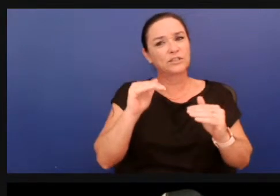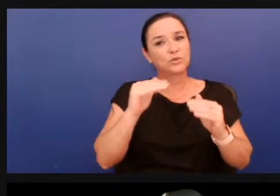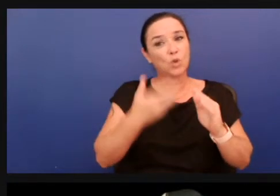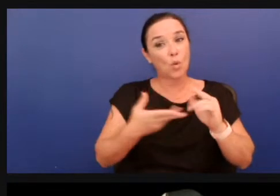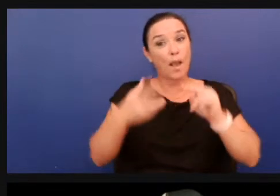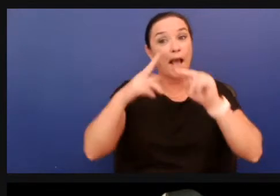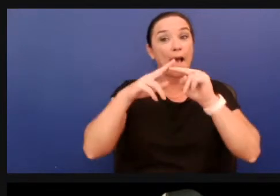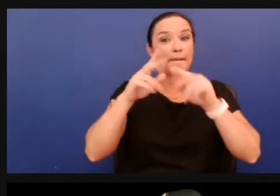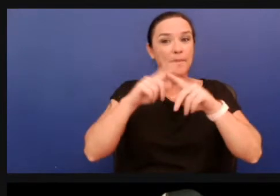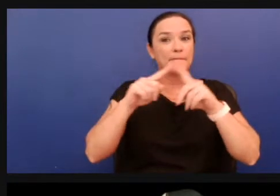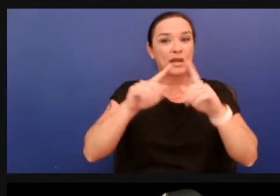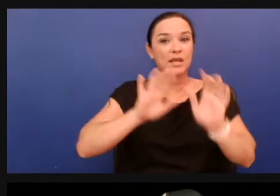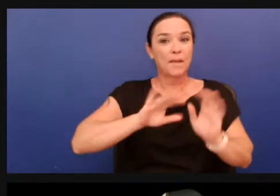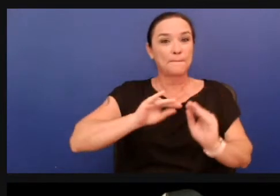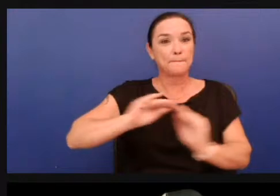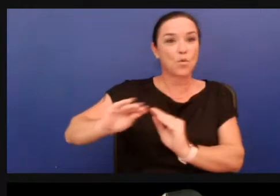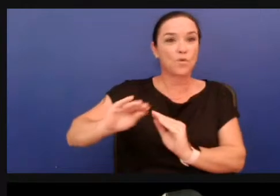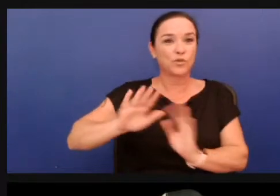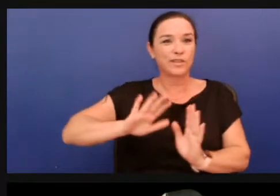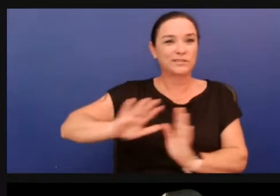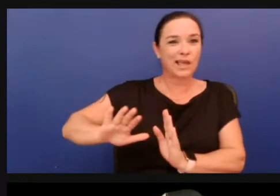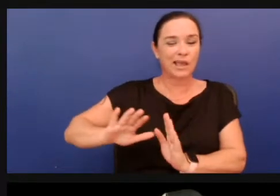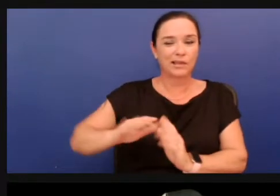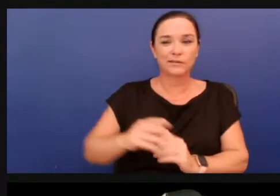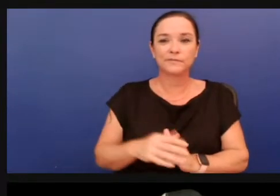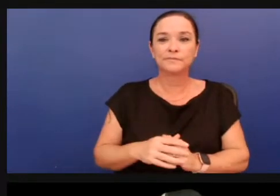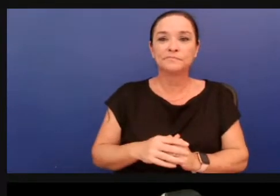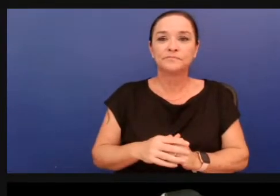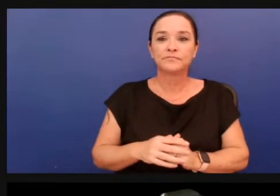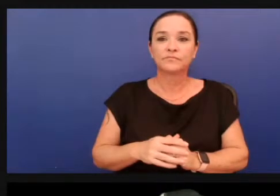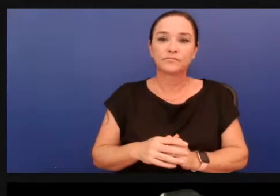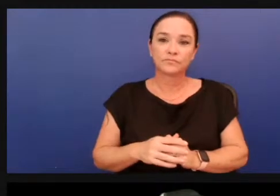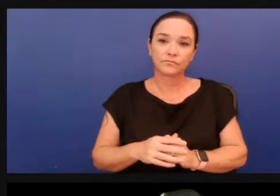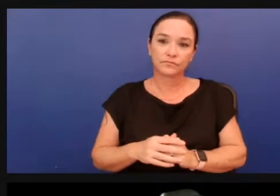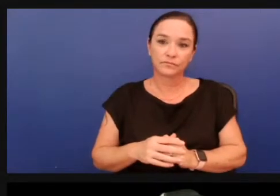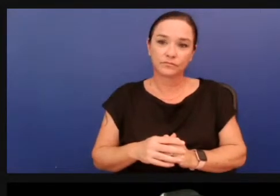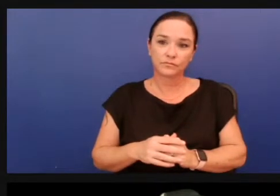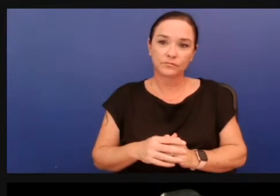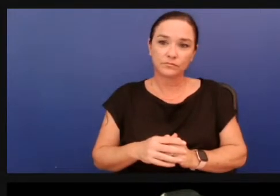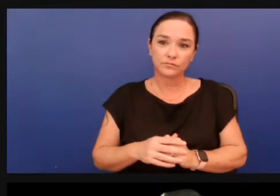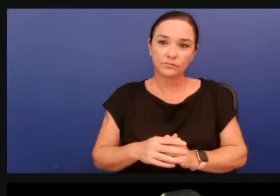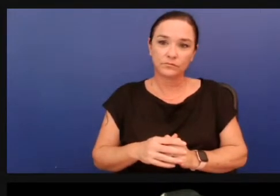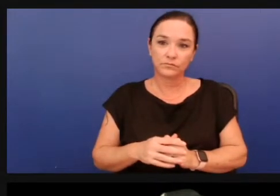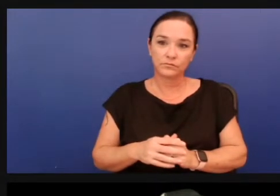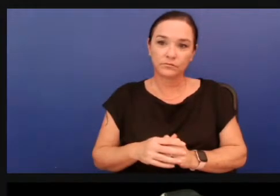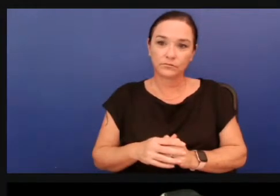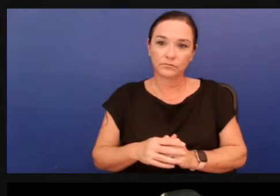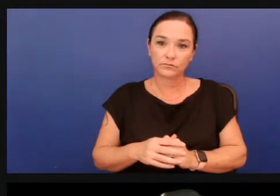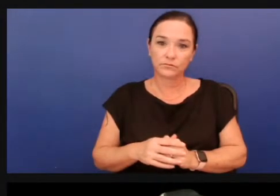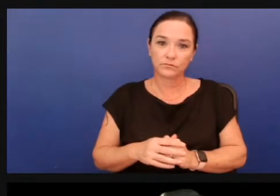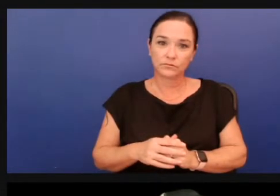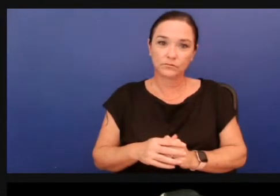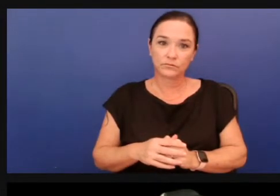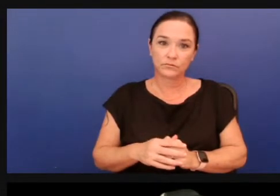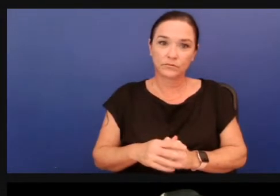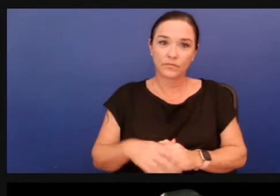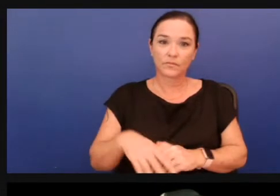bit. And if I come all the way across, let's go along the coast. Apua Point is offline. Kaena Point, all the way down